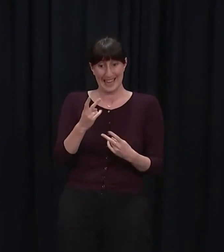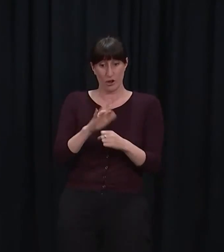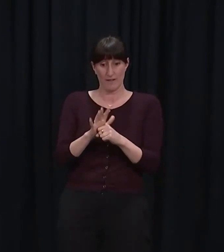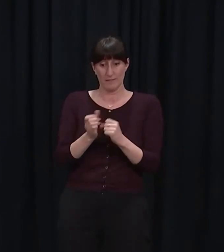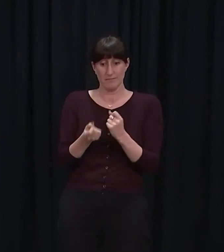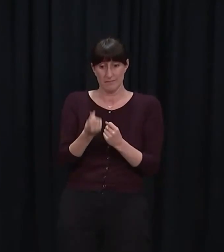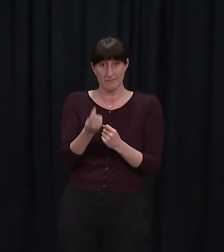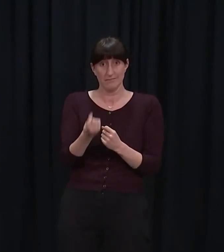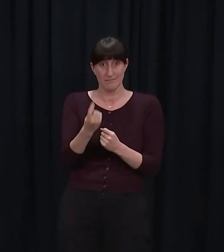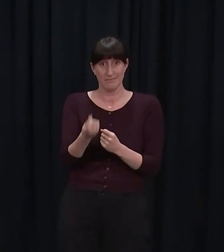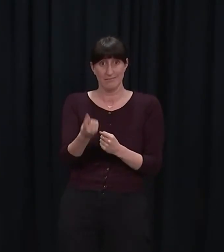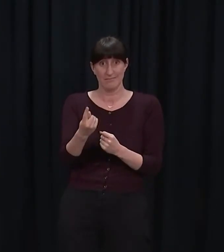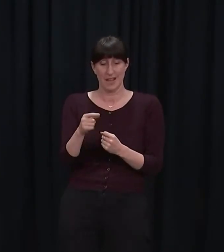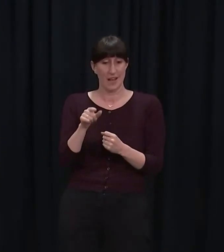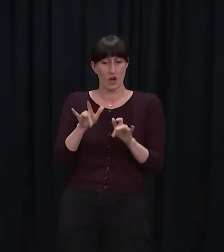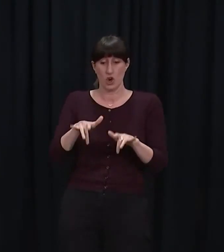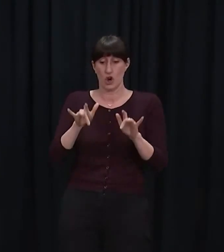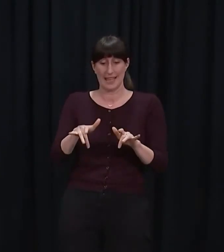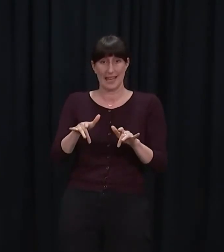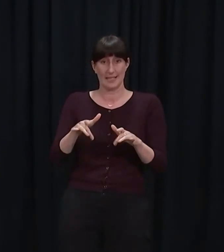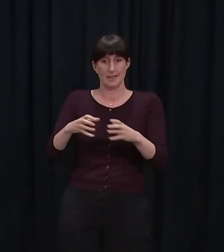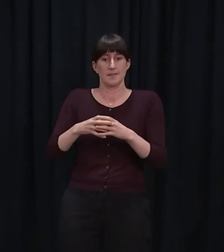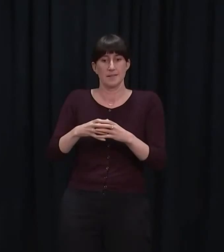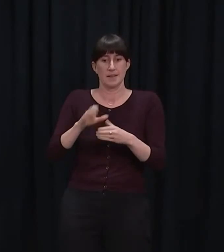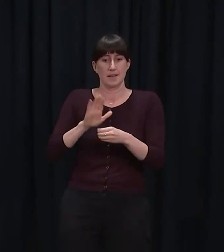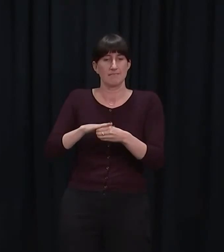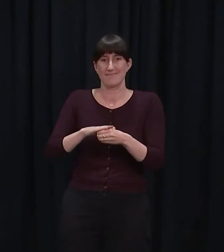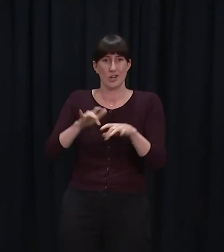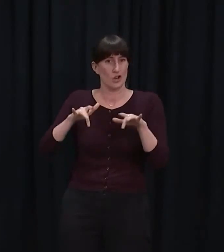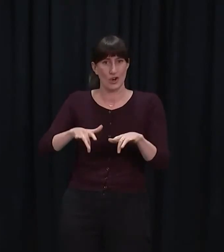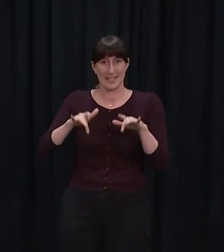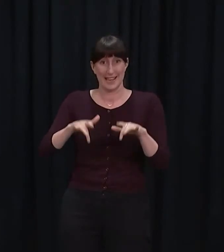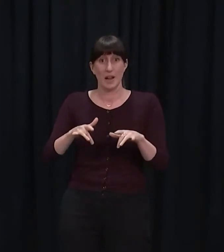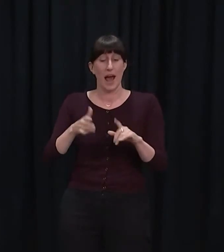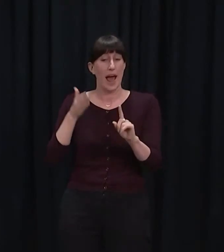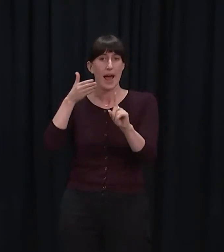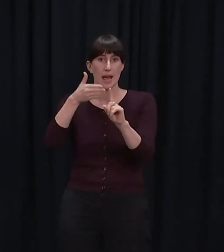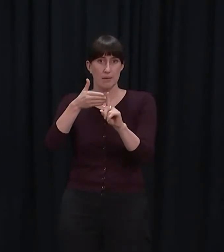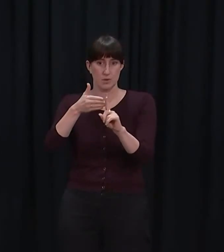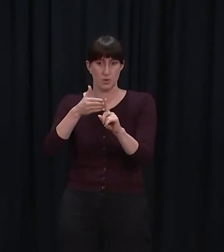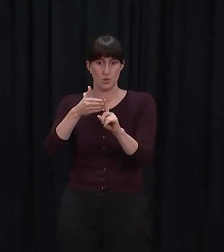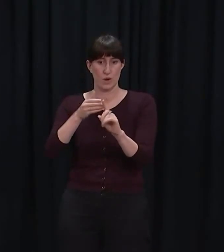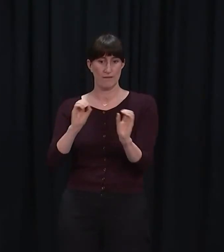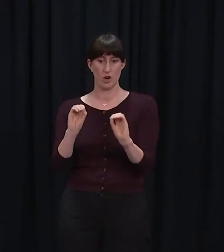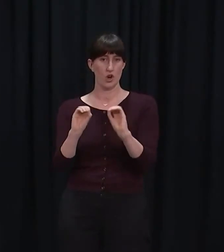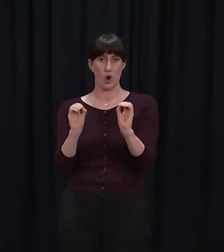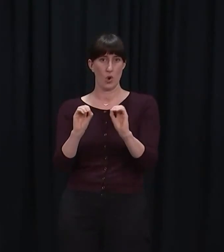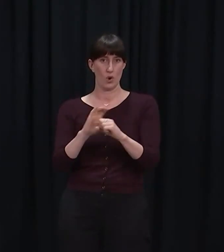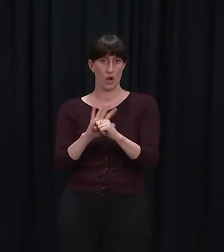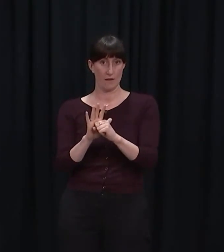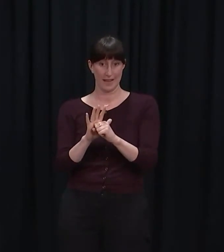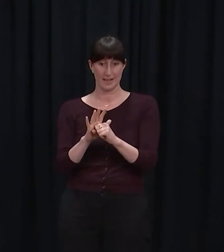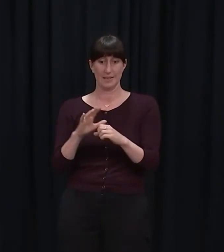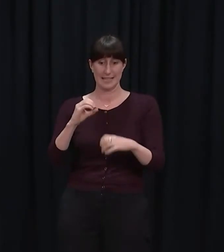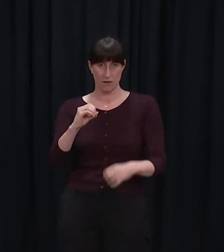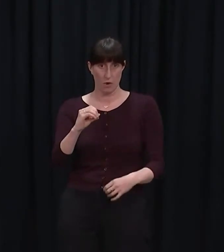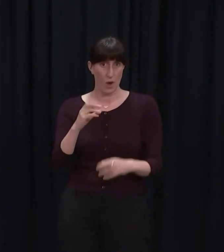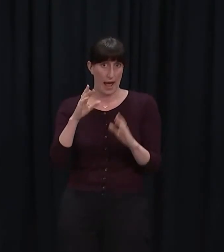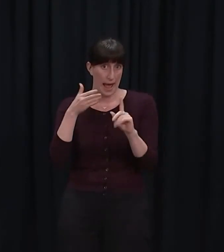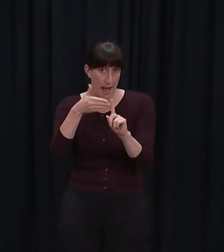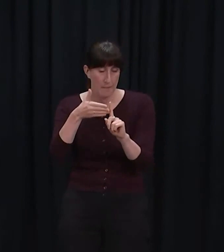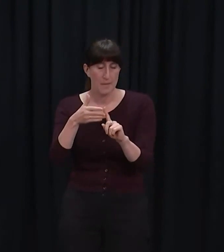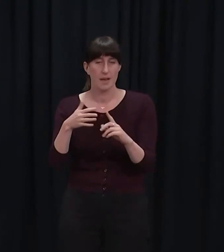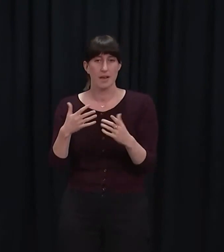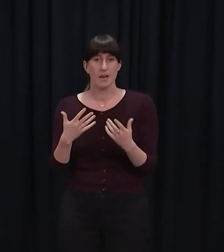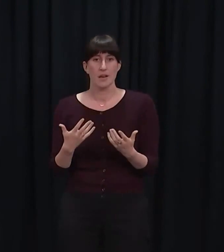yet fully contained. We're still aiming to stamp out this outbreak. So Cabinet will review the alert level there again on